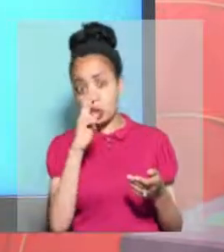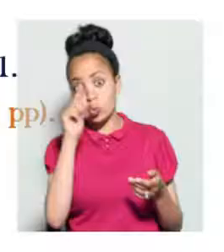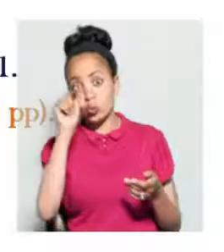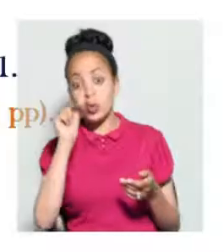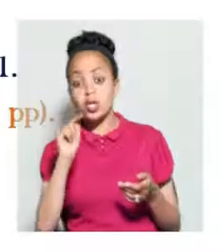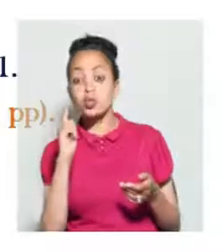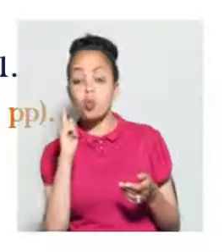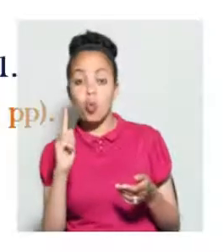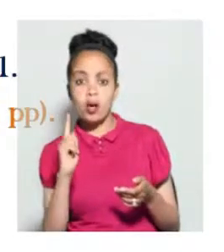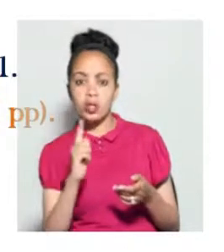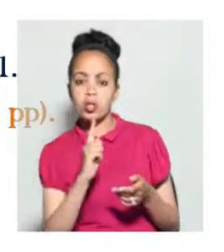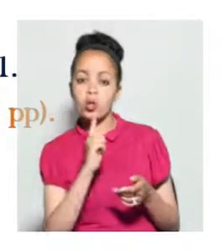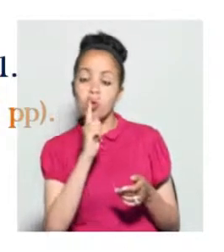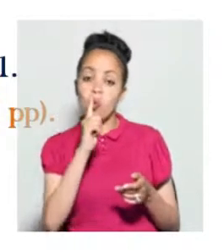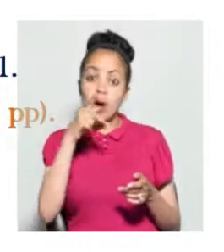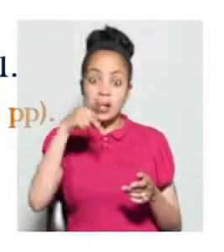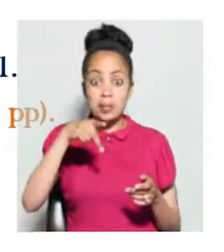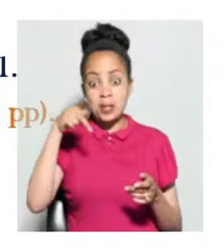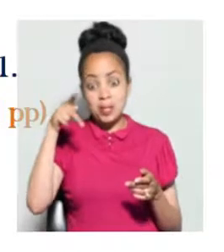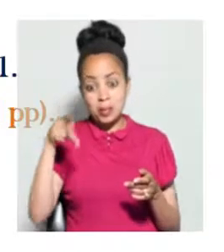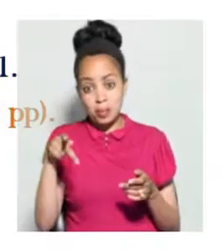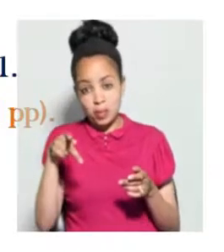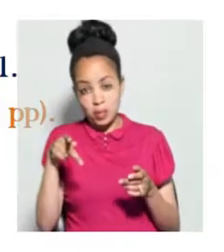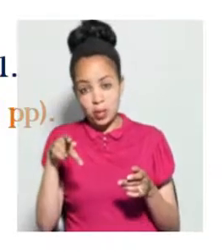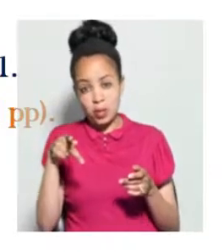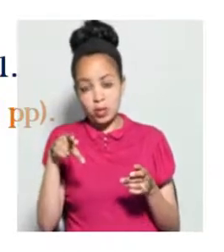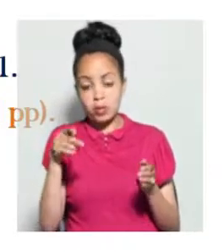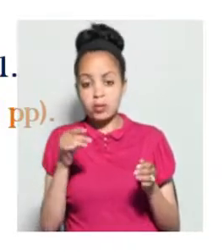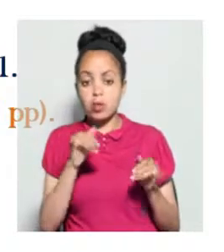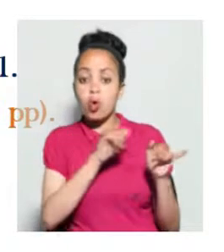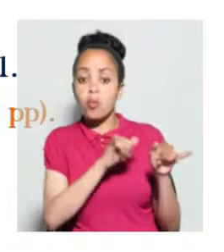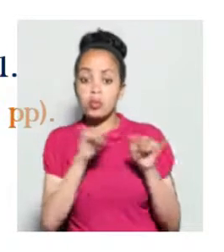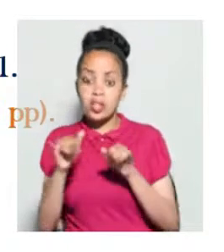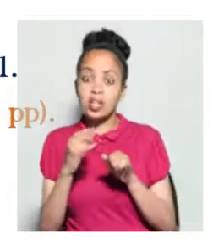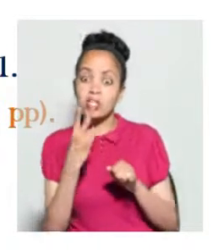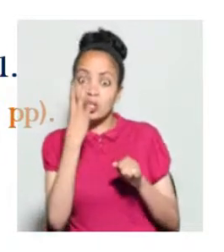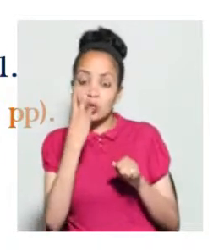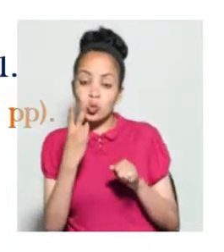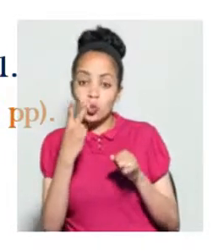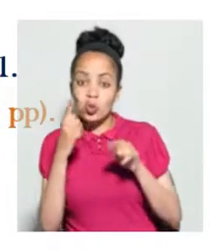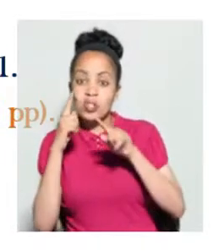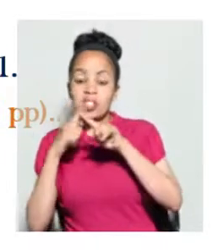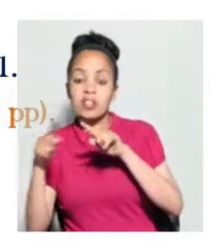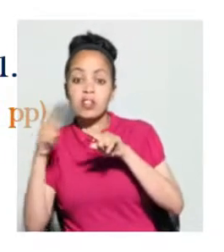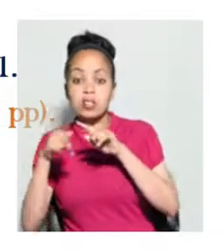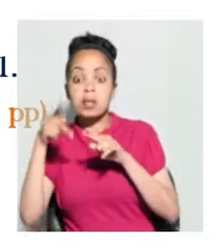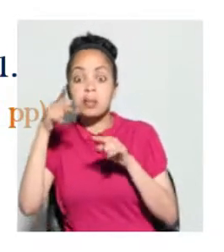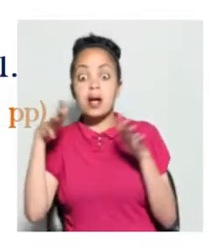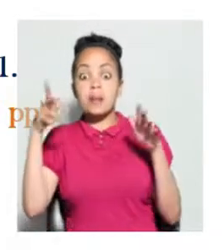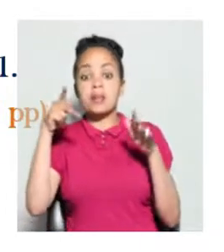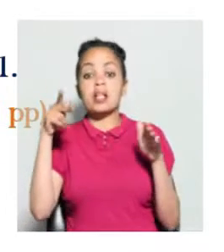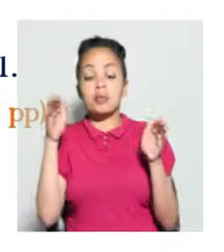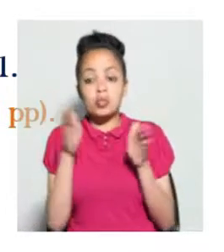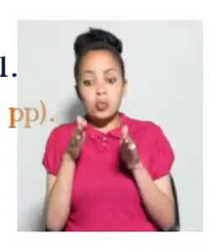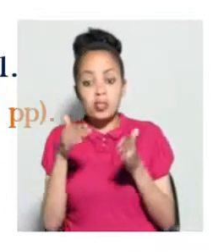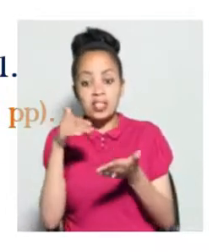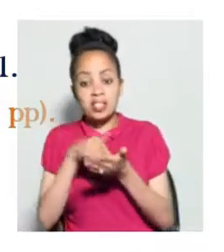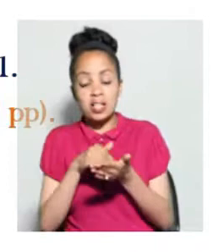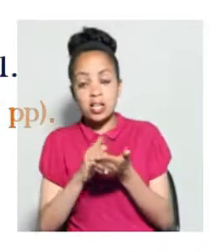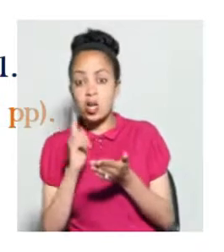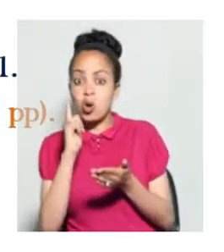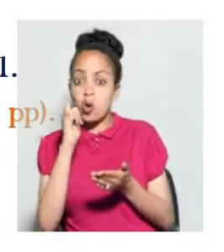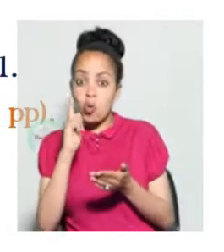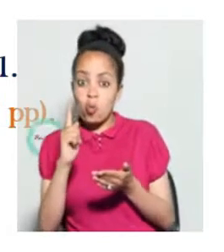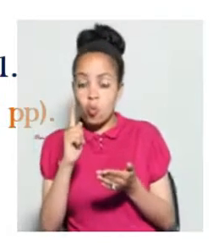1:2:1. 1 PP, homozygous PP, and again 2 heterozygous P capital, P small, and again